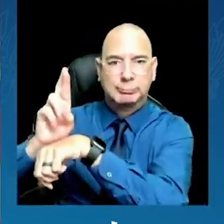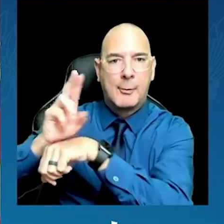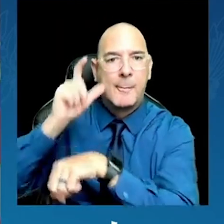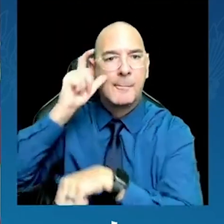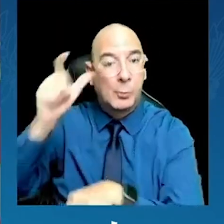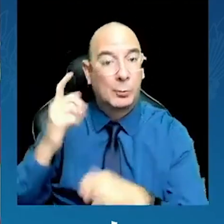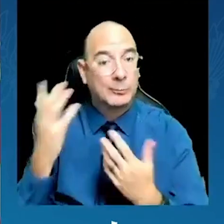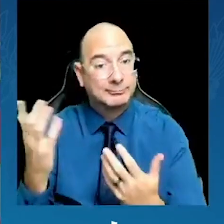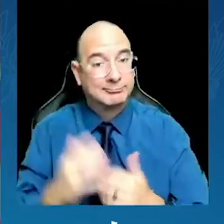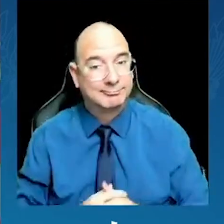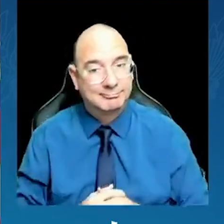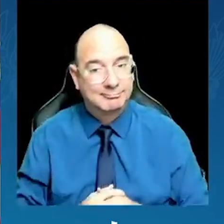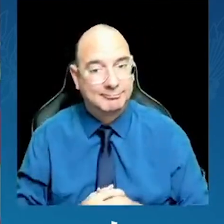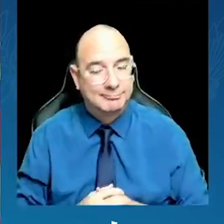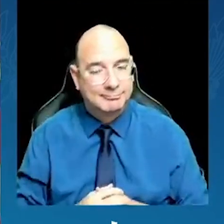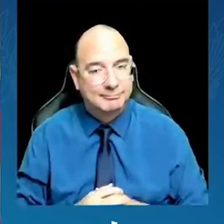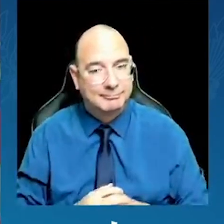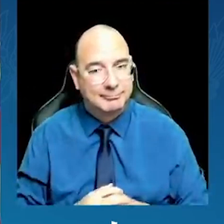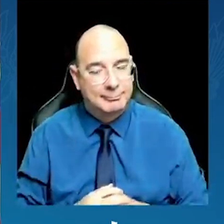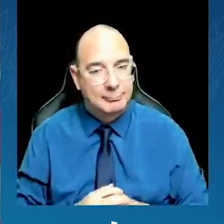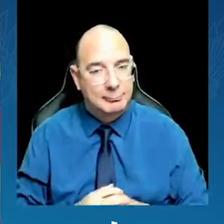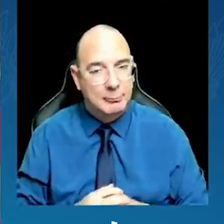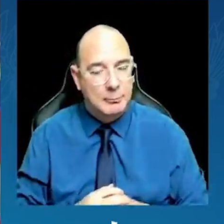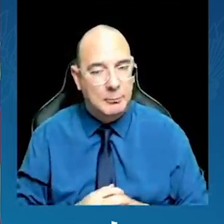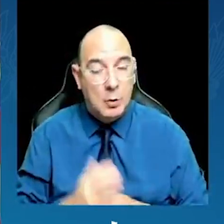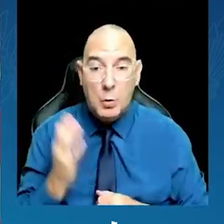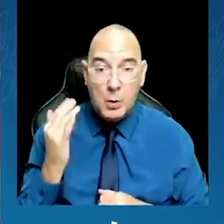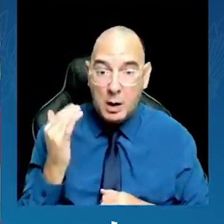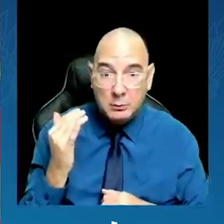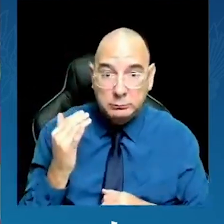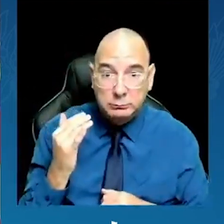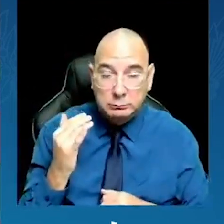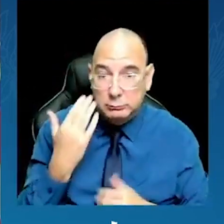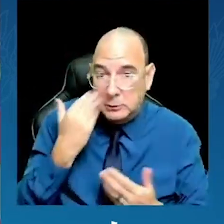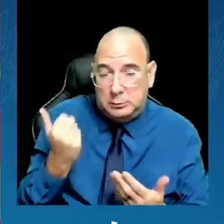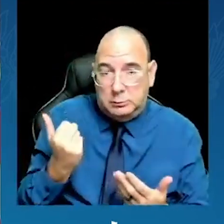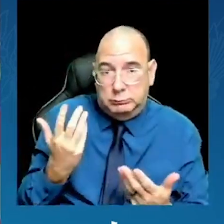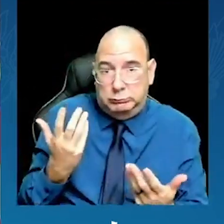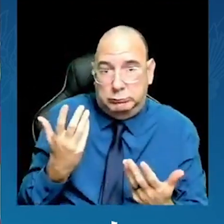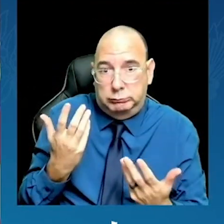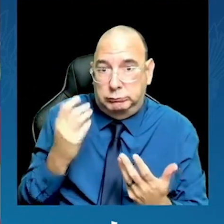Because of the vision of President Kennedy,